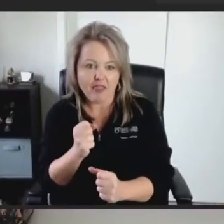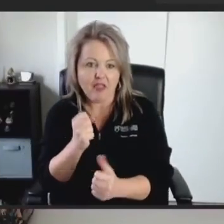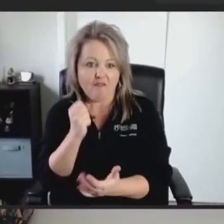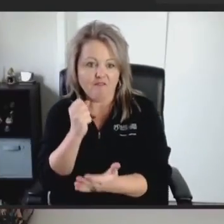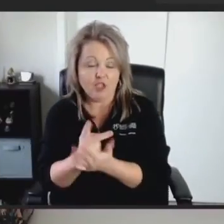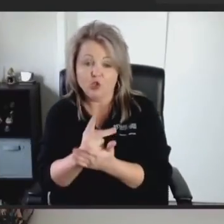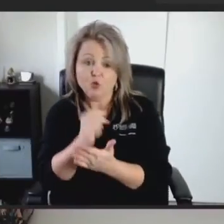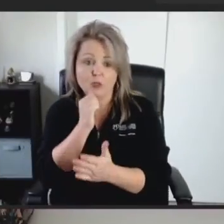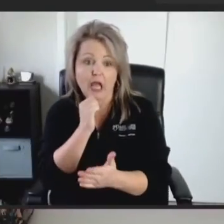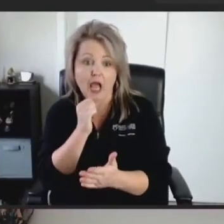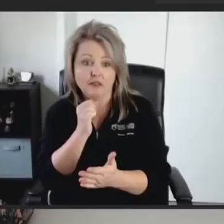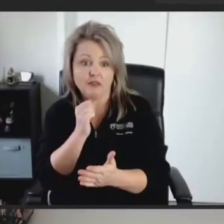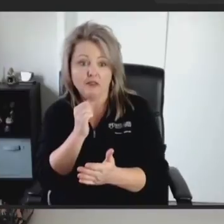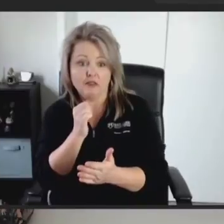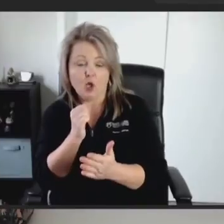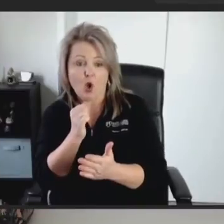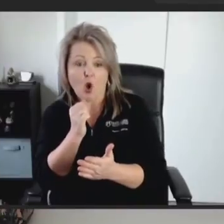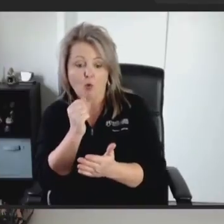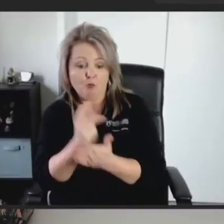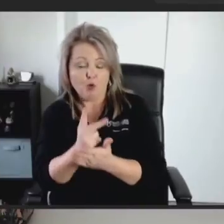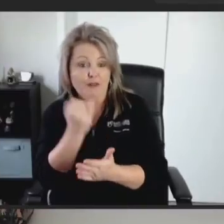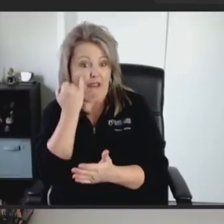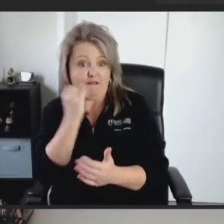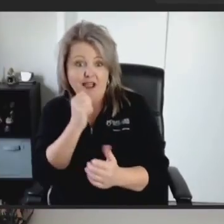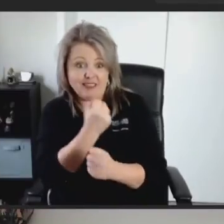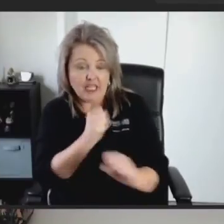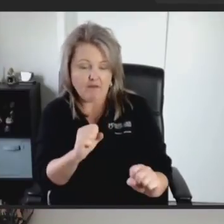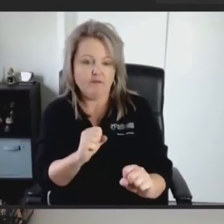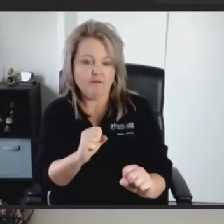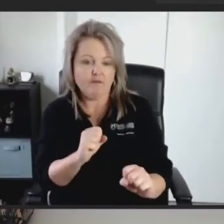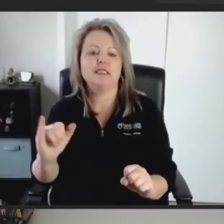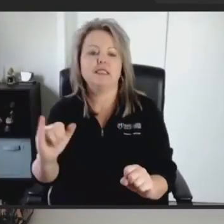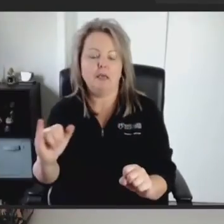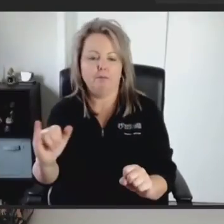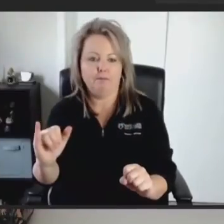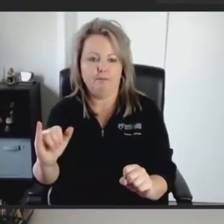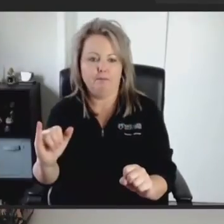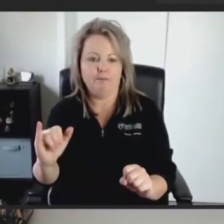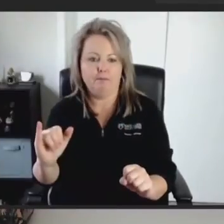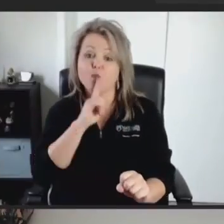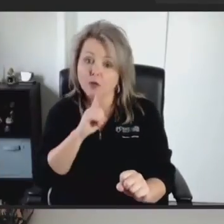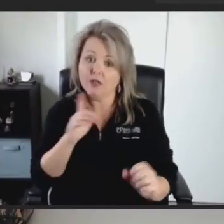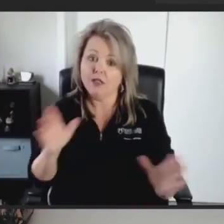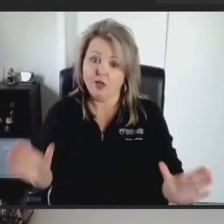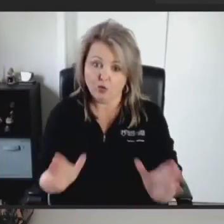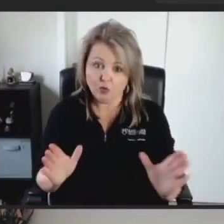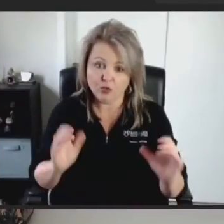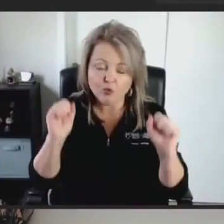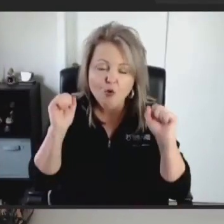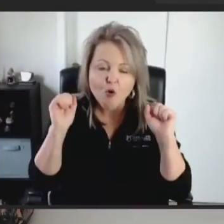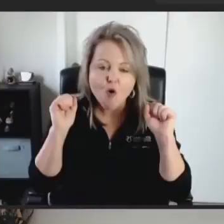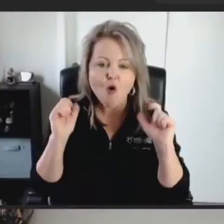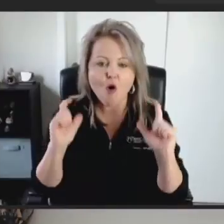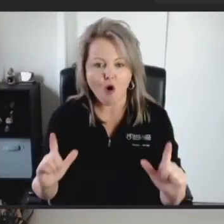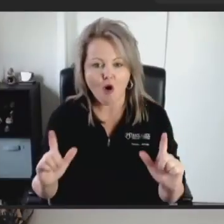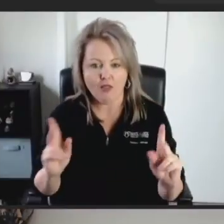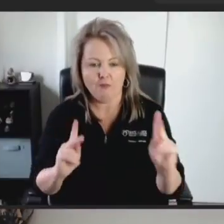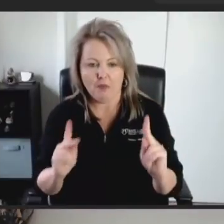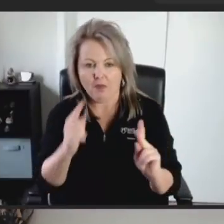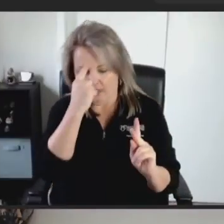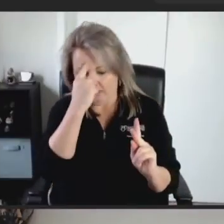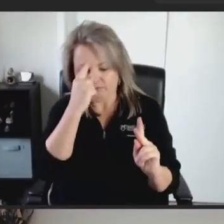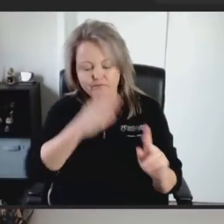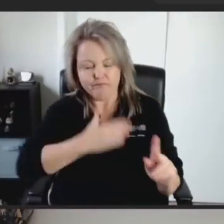safe. So I also echo the same idea as Dr. Nike. Really highly encourage that everyone consider vaccination for